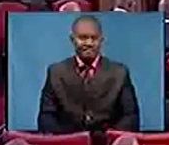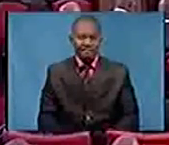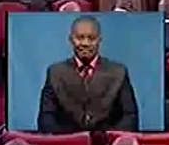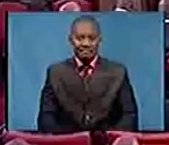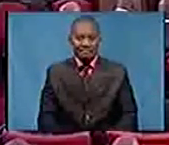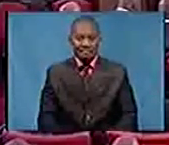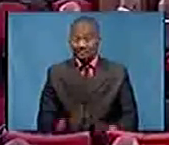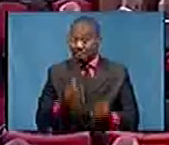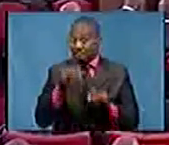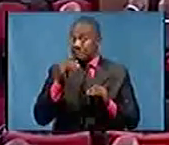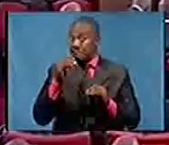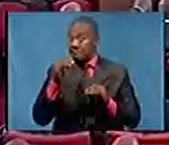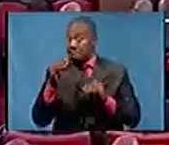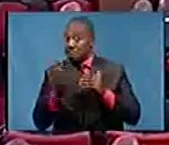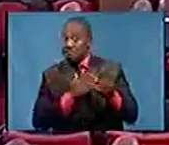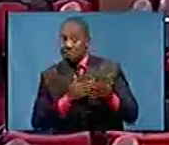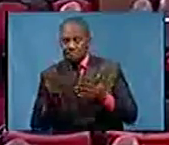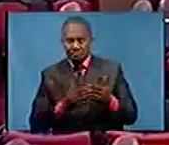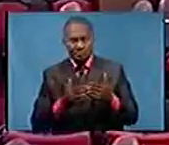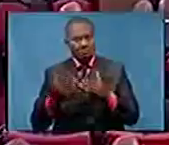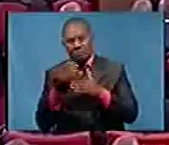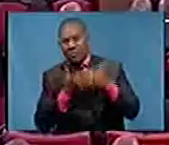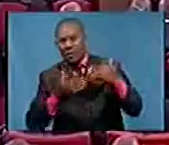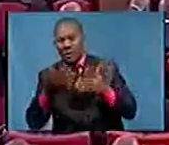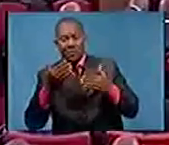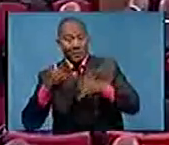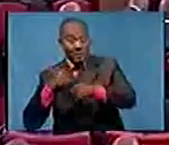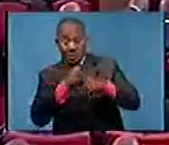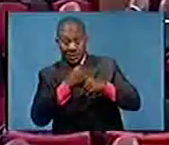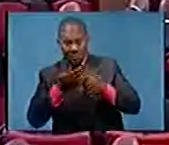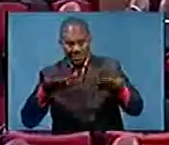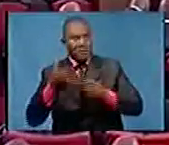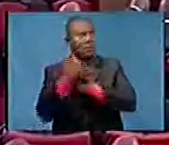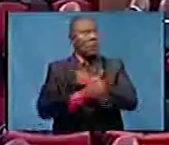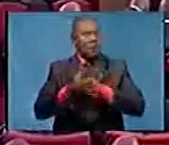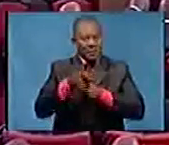even though it has repercussions for security in this country.